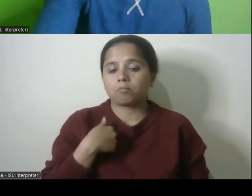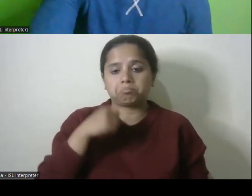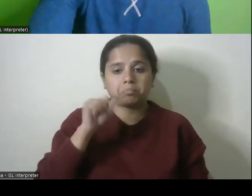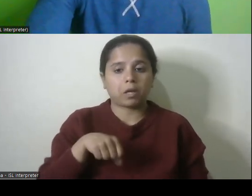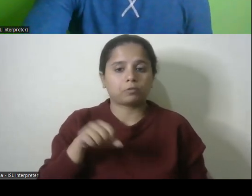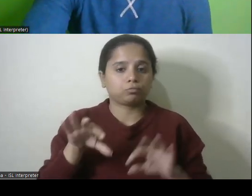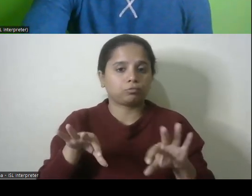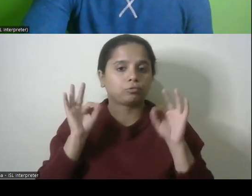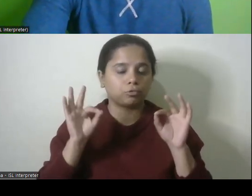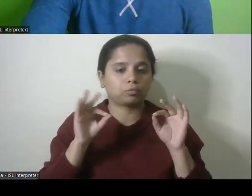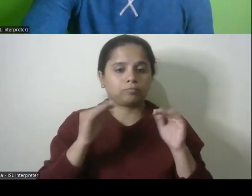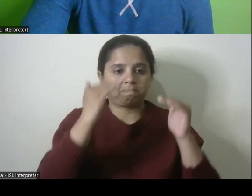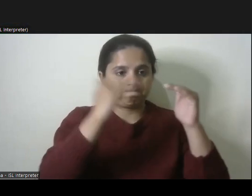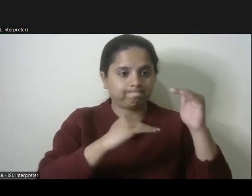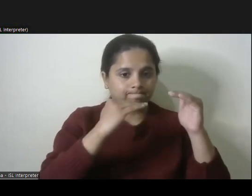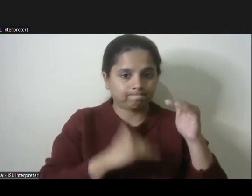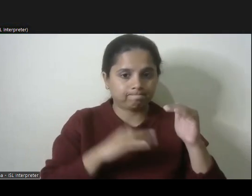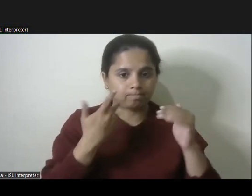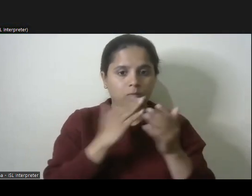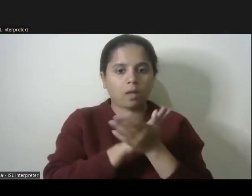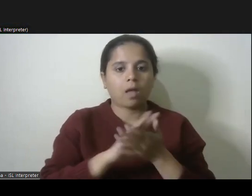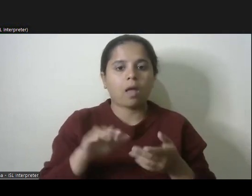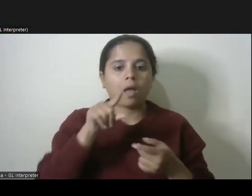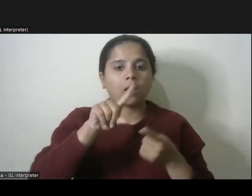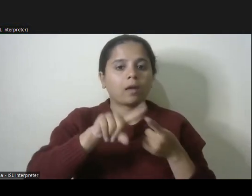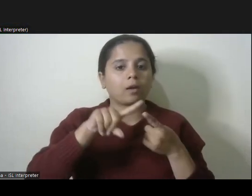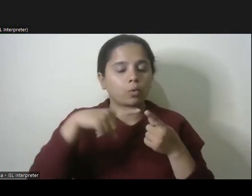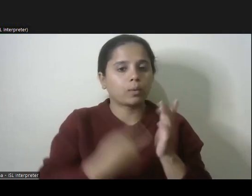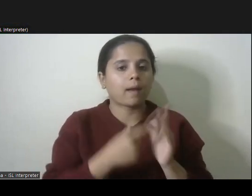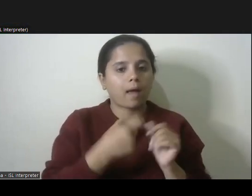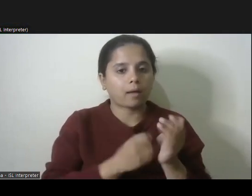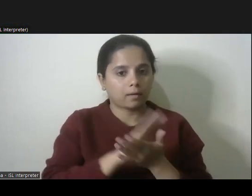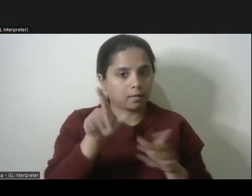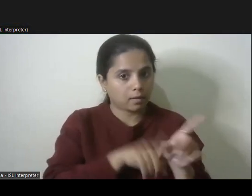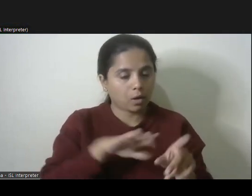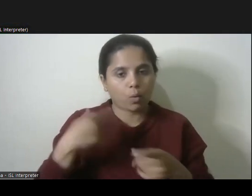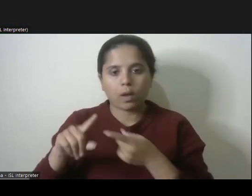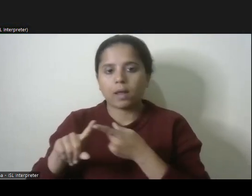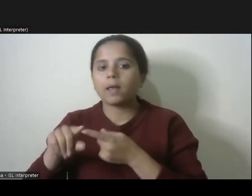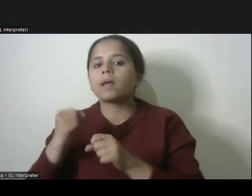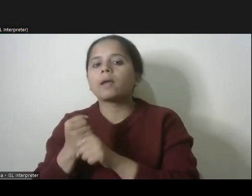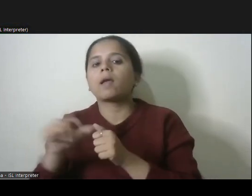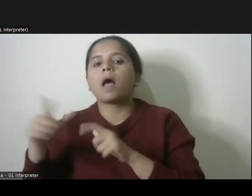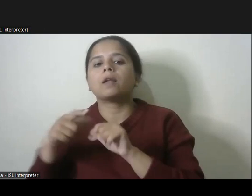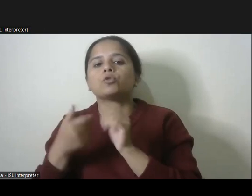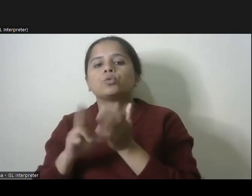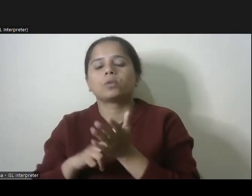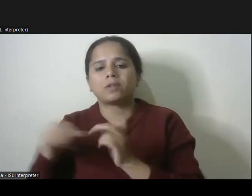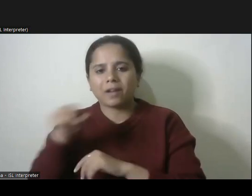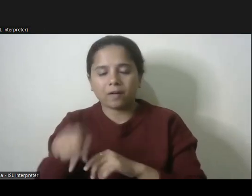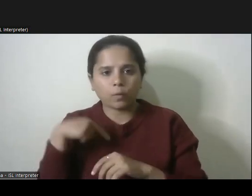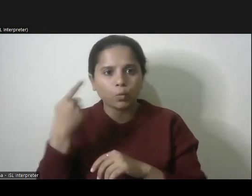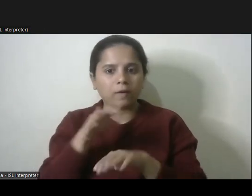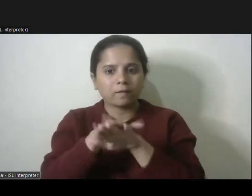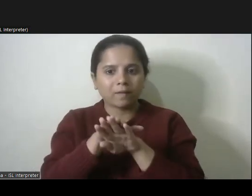egalitarianism. And many societies have chosen, egalitarian models. So, for example, they look at fishing